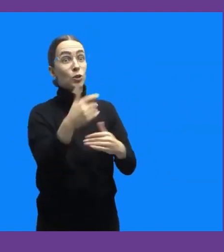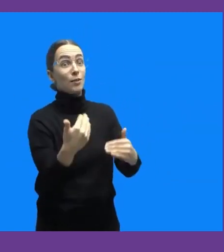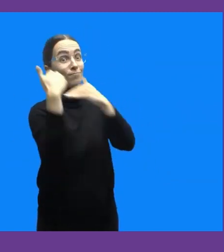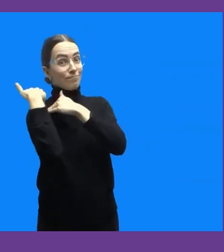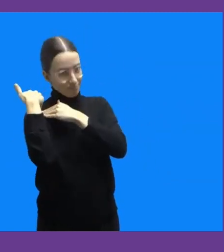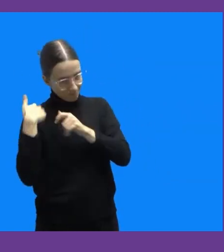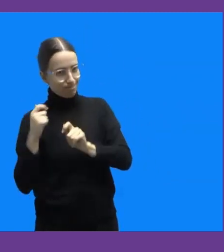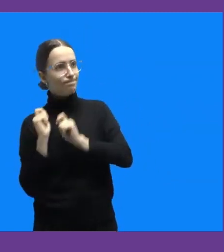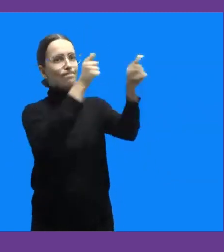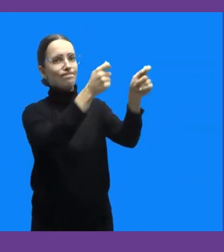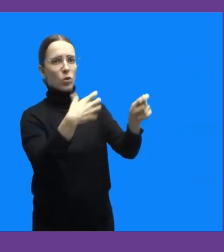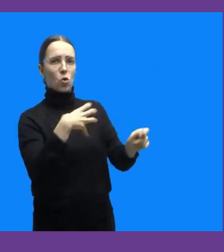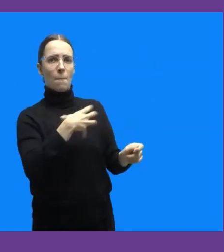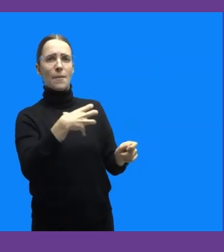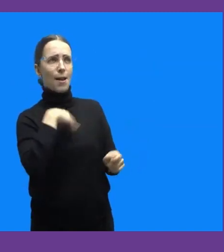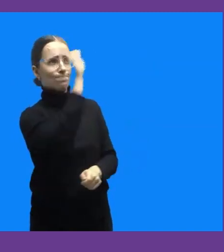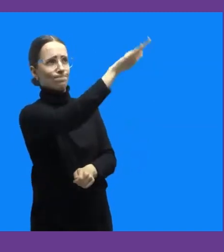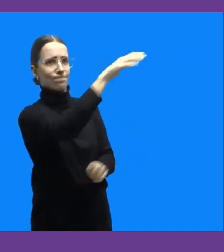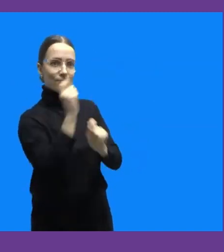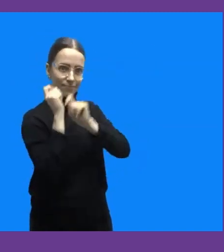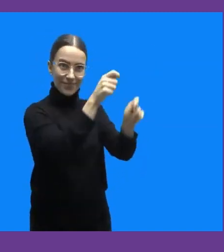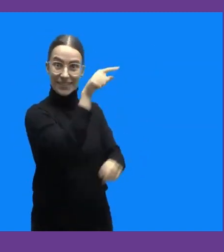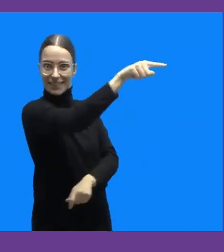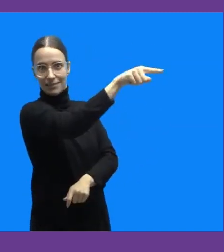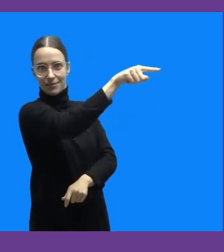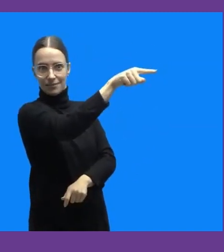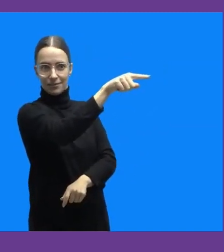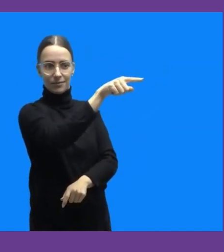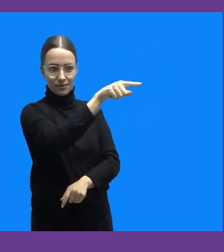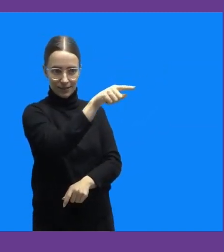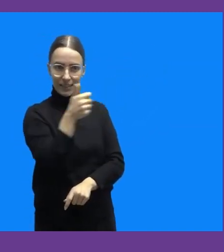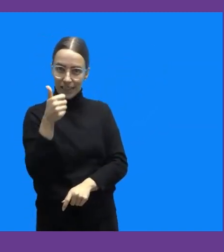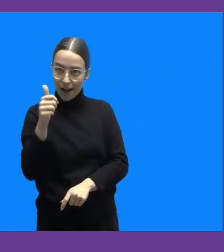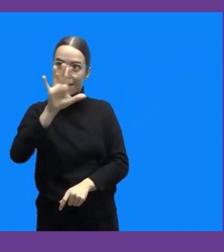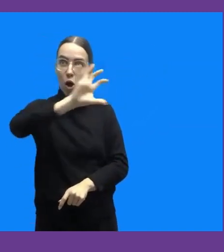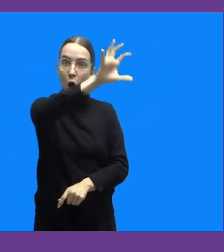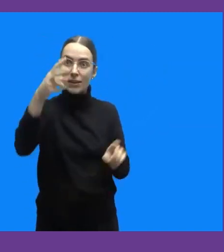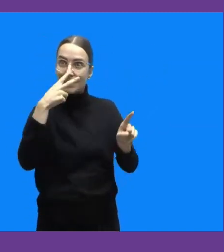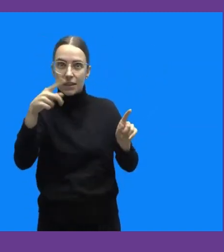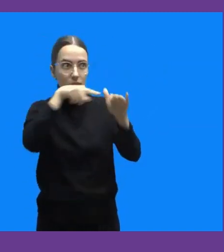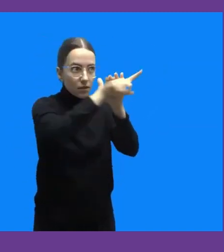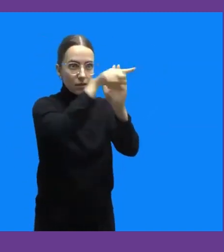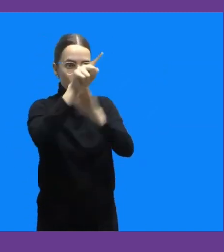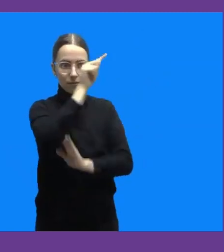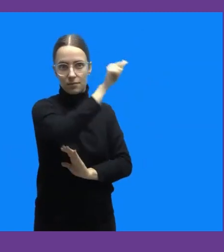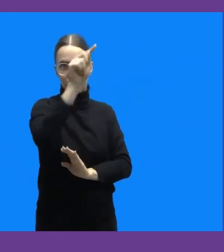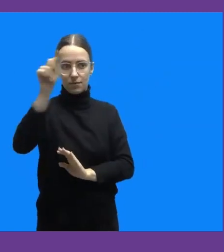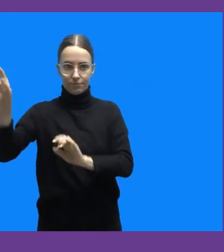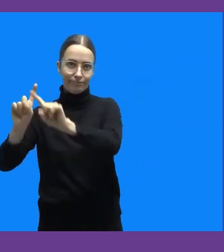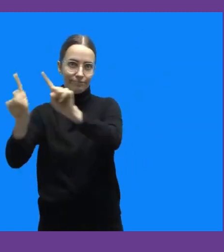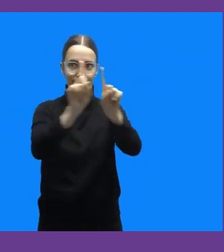where you could pass the complaint on to, because the product coming into your country, it is up to the market